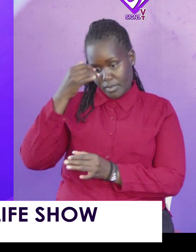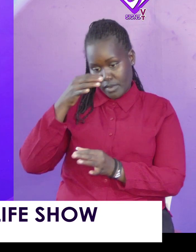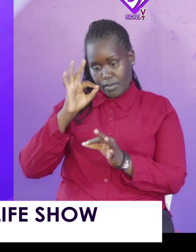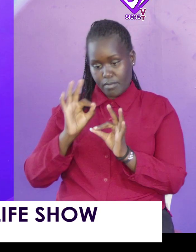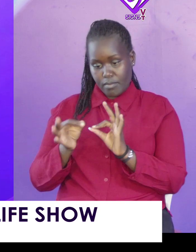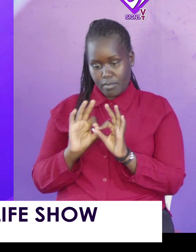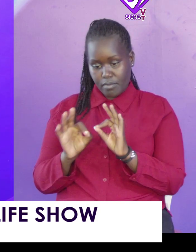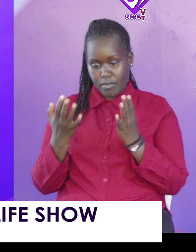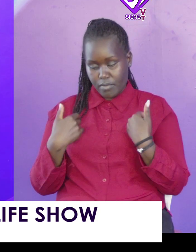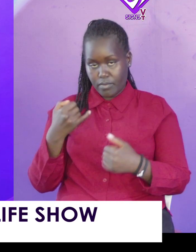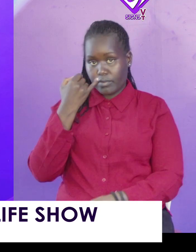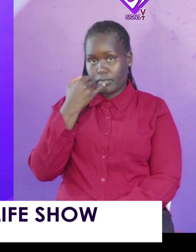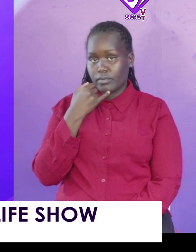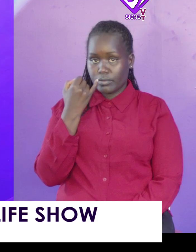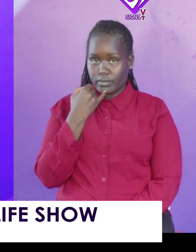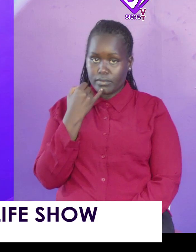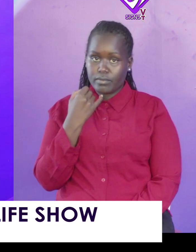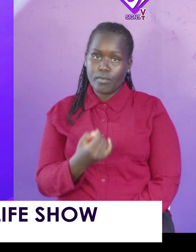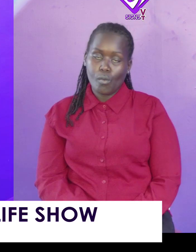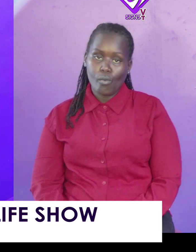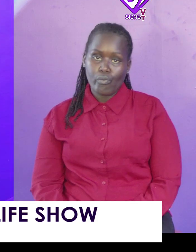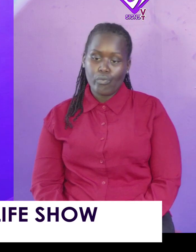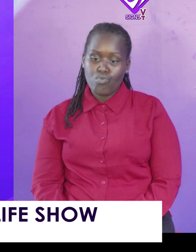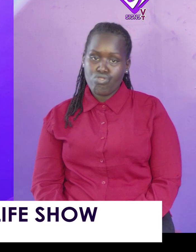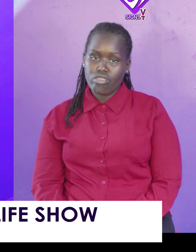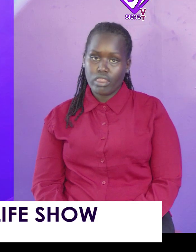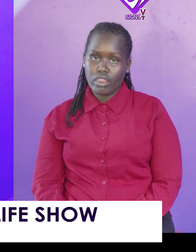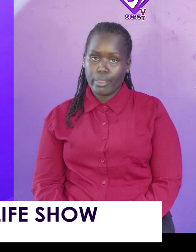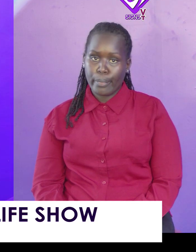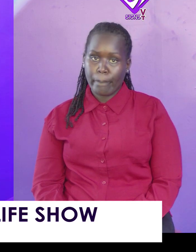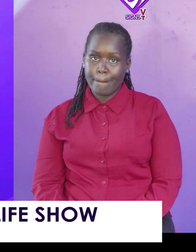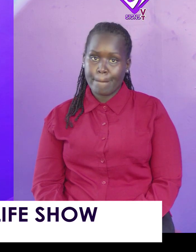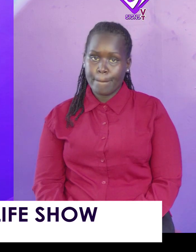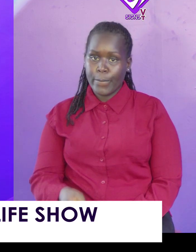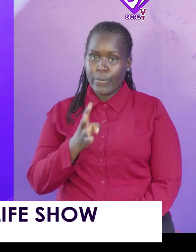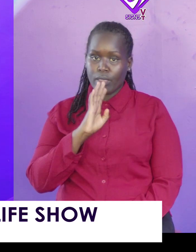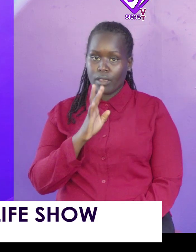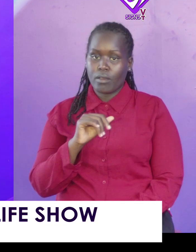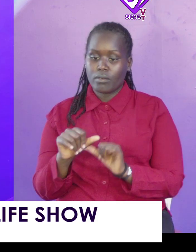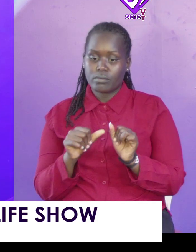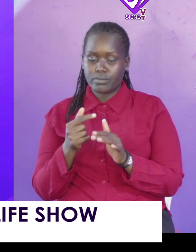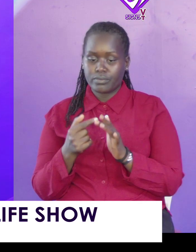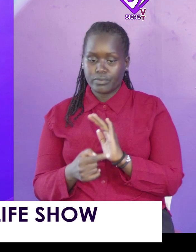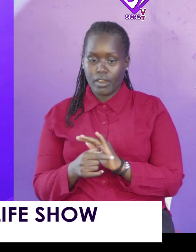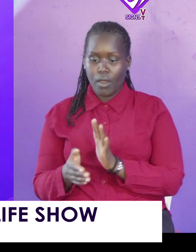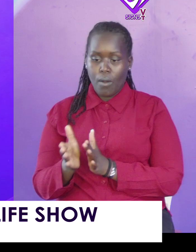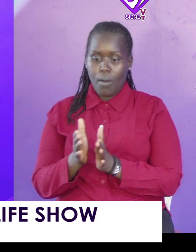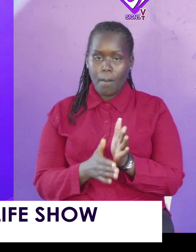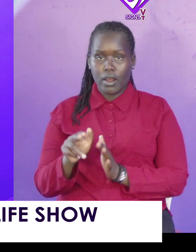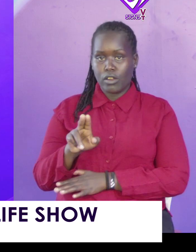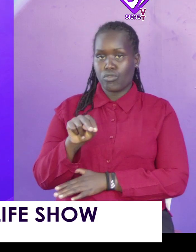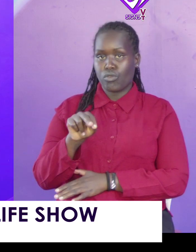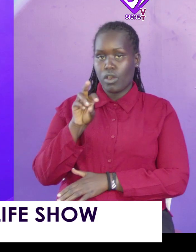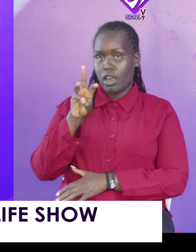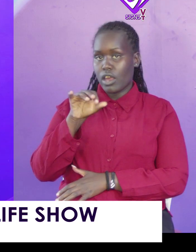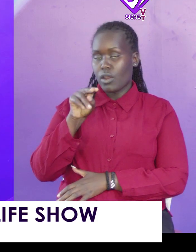language interpreter is Irene Chebiwot. I'm talking about plan to unwind because we